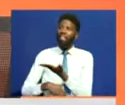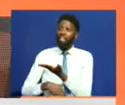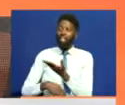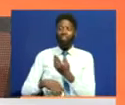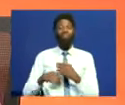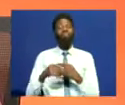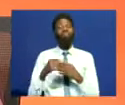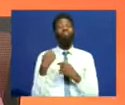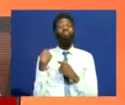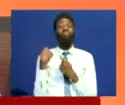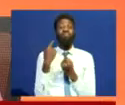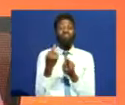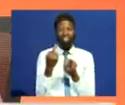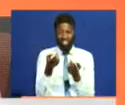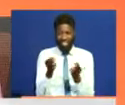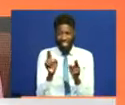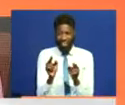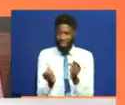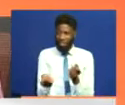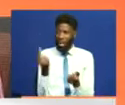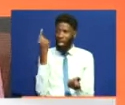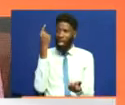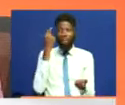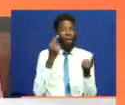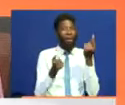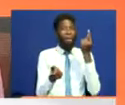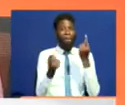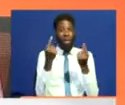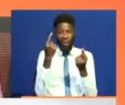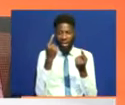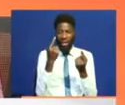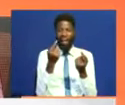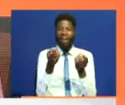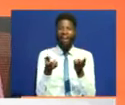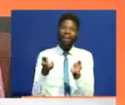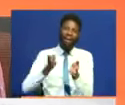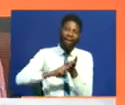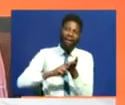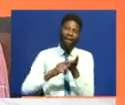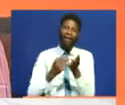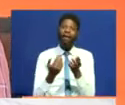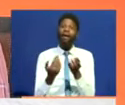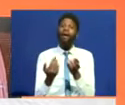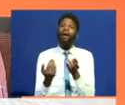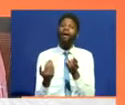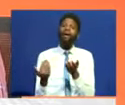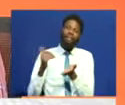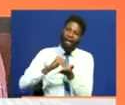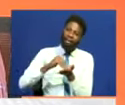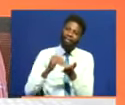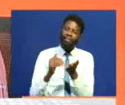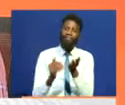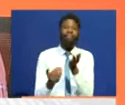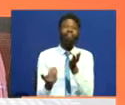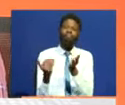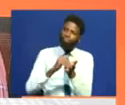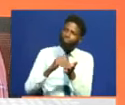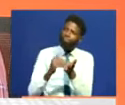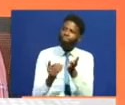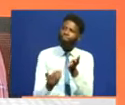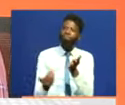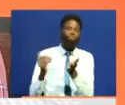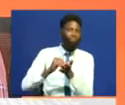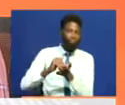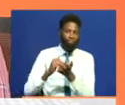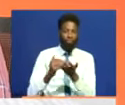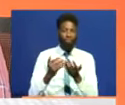been quite, you know, taken time and has been repeating so much of itself. And as leaders, then